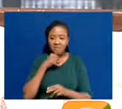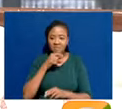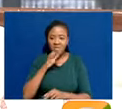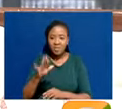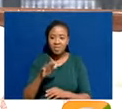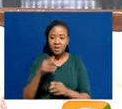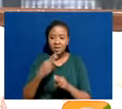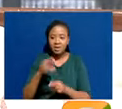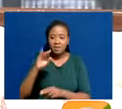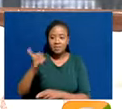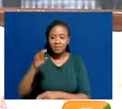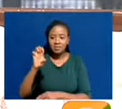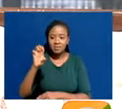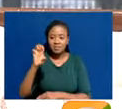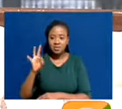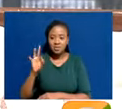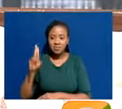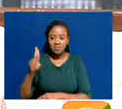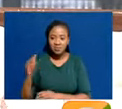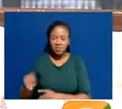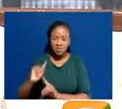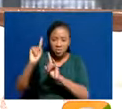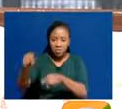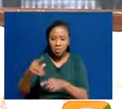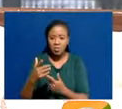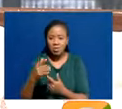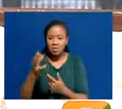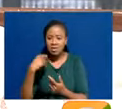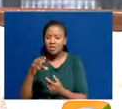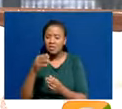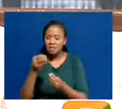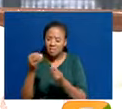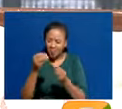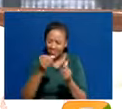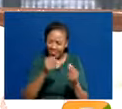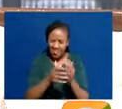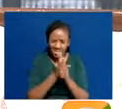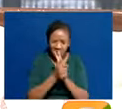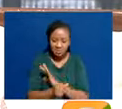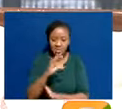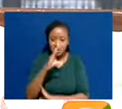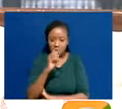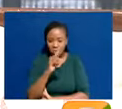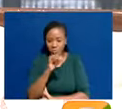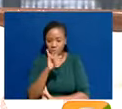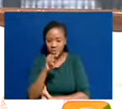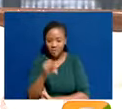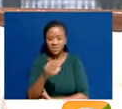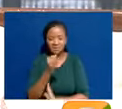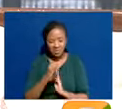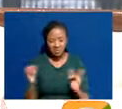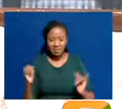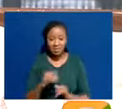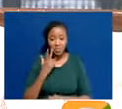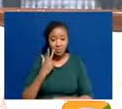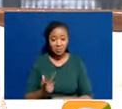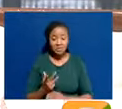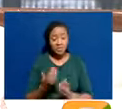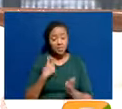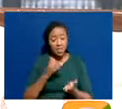team. This 6-year-old defeated everybody in coding. What? This is the resource that we have that will change this city.